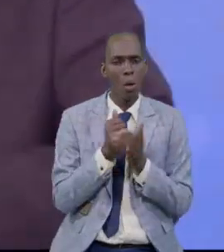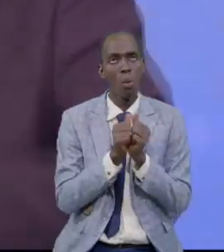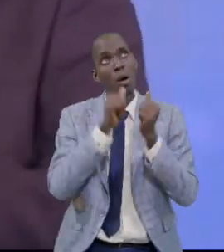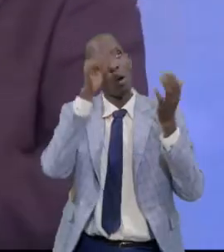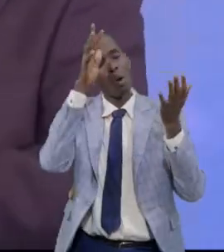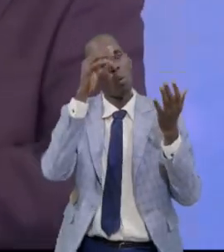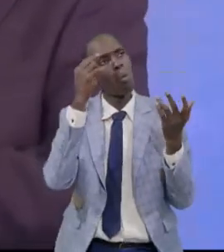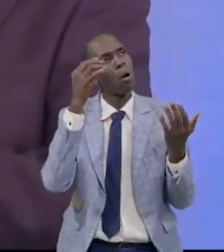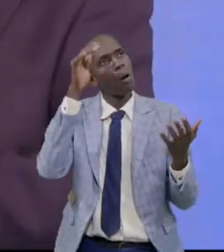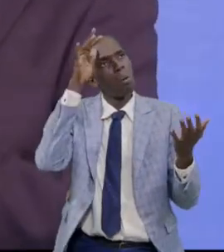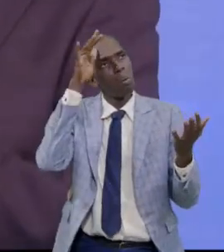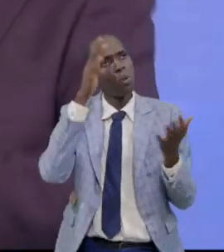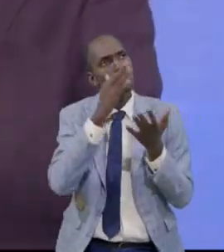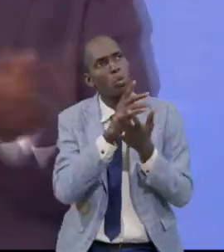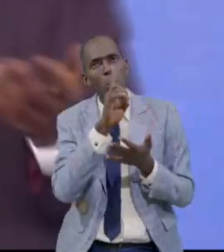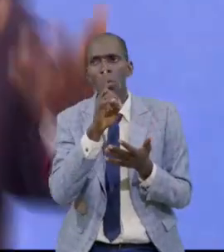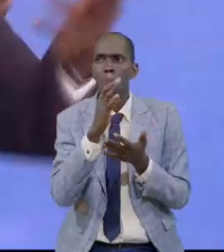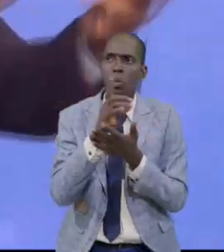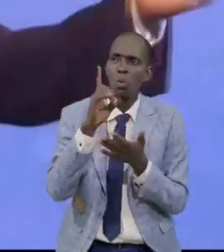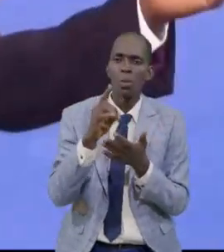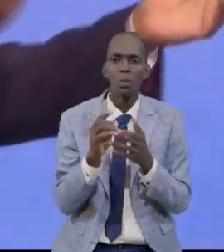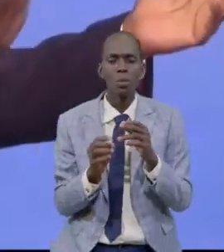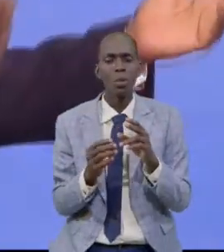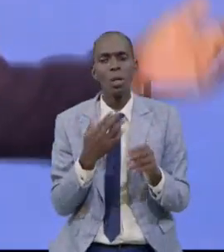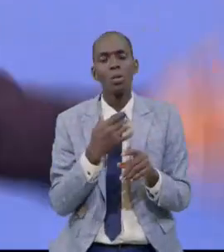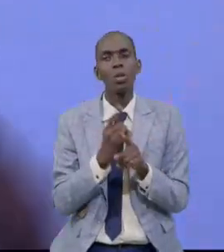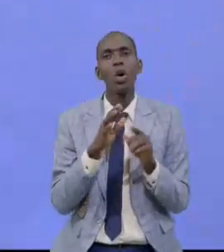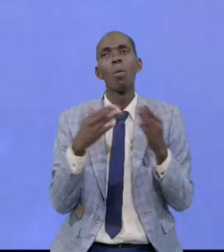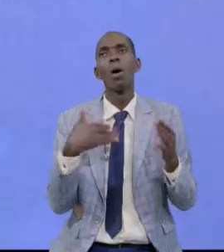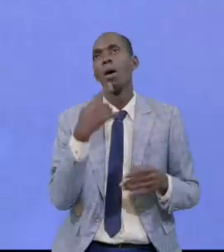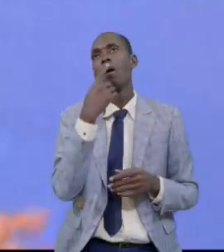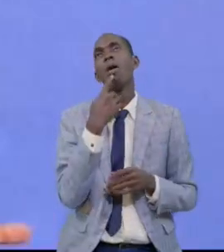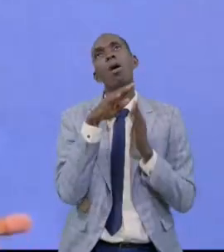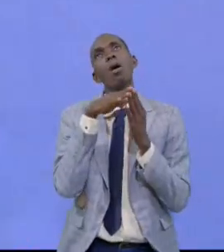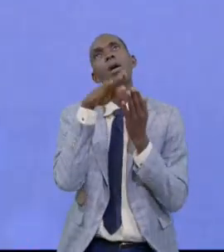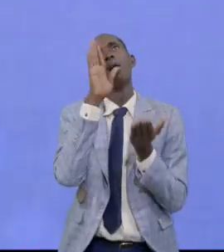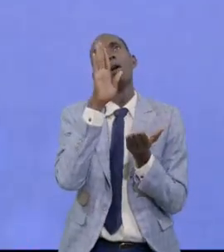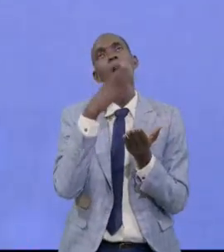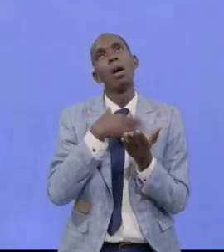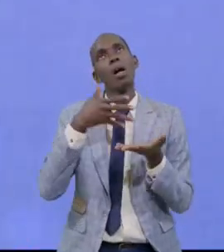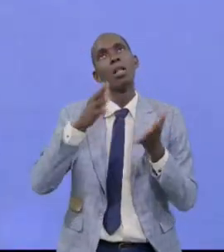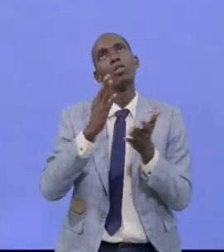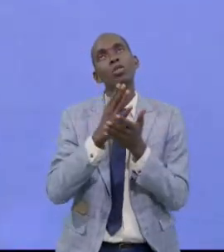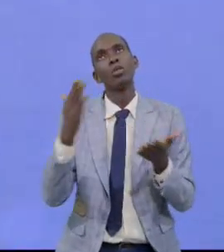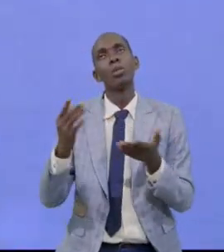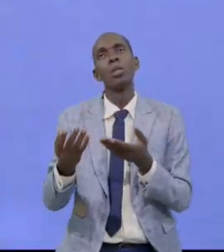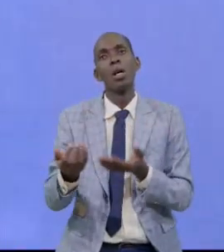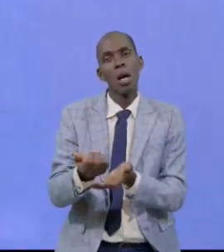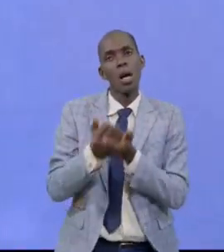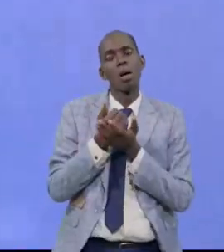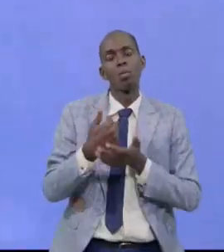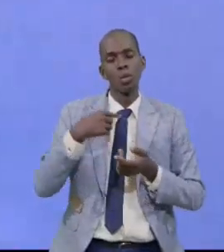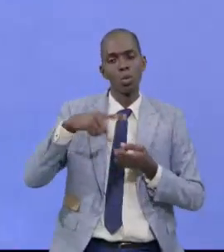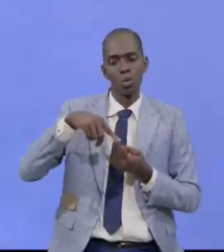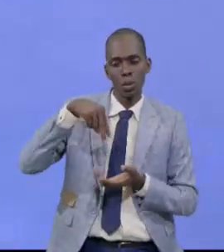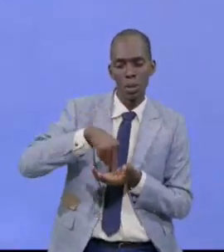we'll just open our mouth and then we'll say, let somebody there come, get me up, awake.